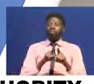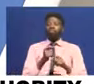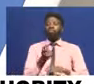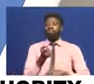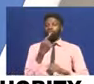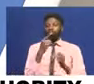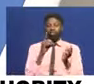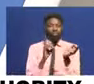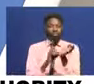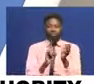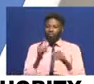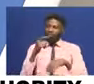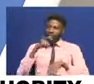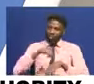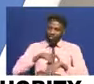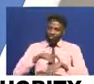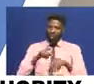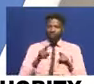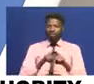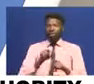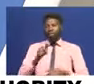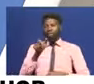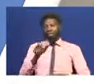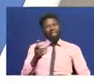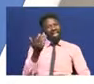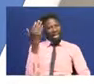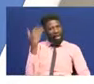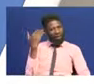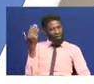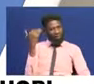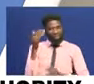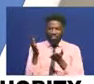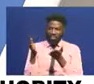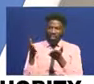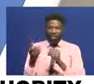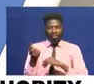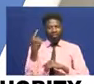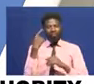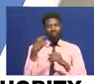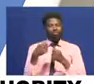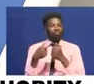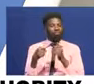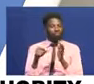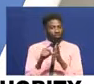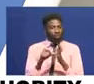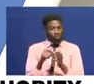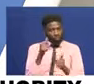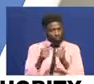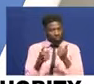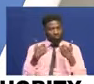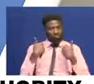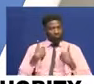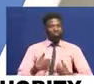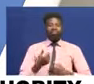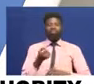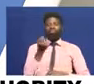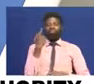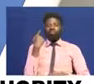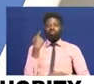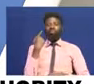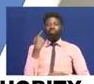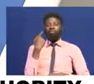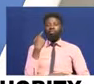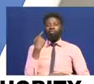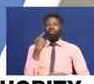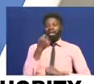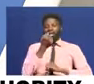like you say, who was there in the past and understands the problems that are there in this sector. And that's the reason why I'm here. The execution is going to be